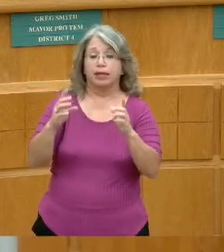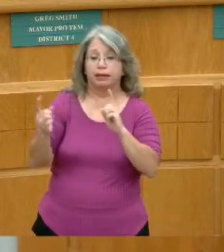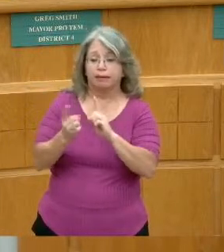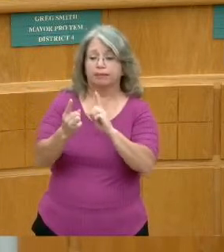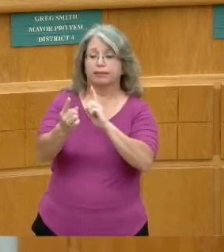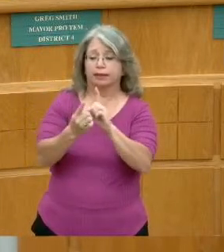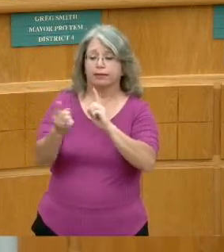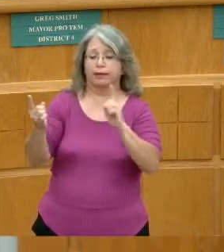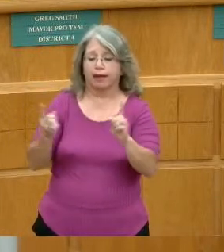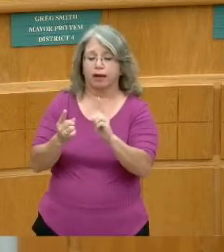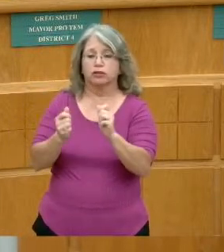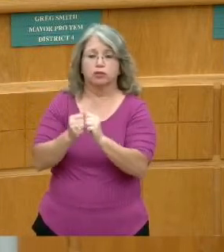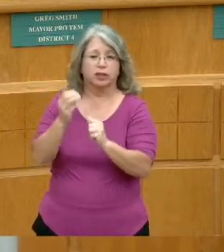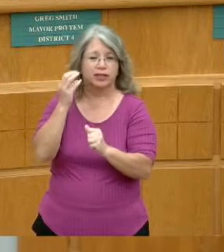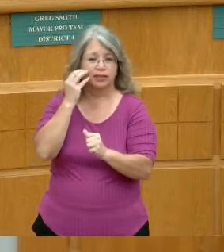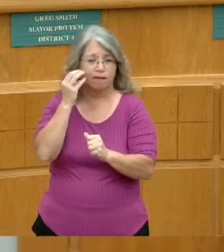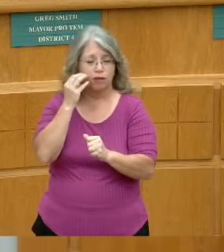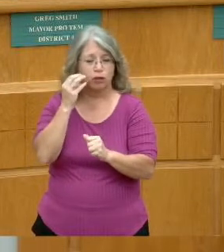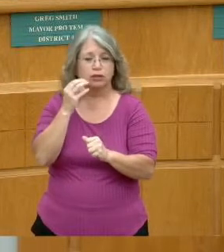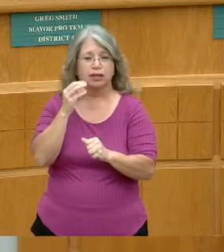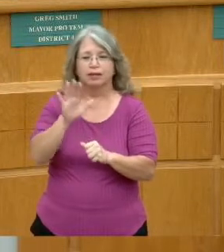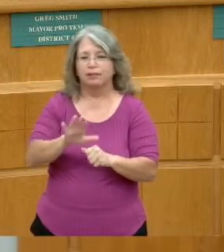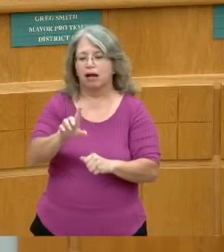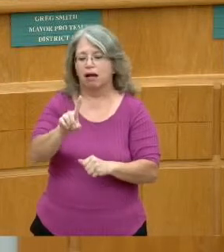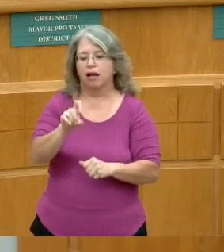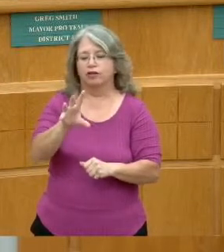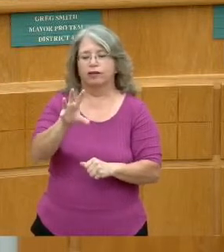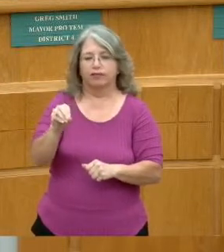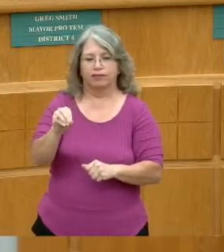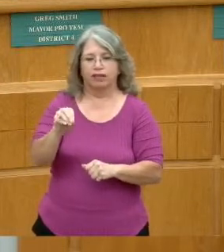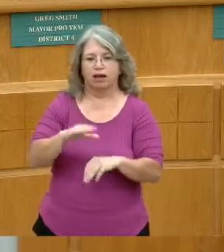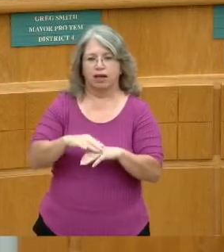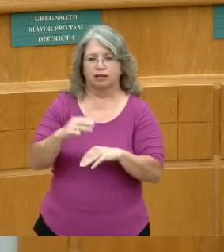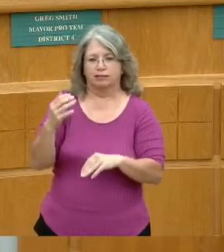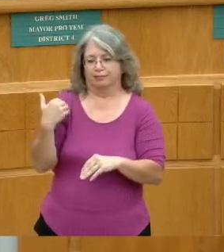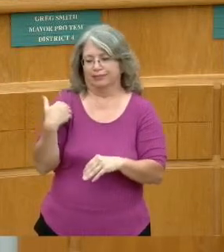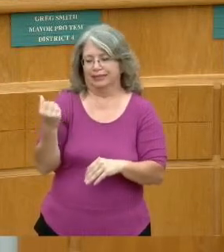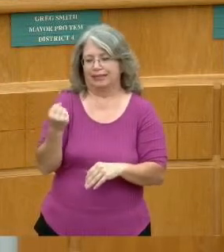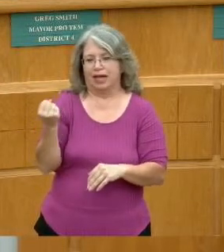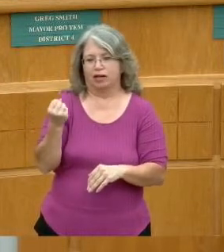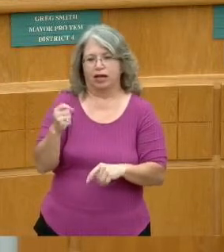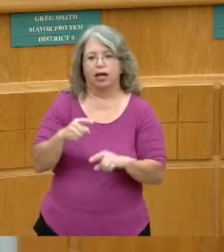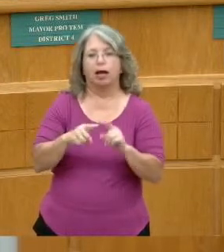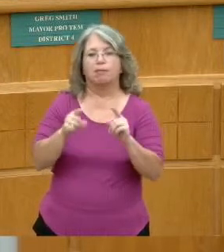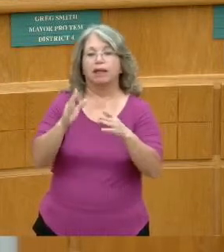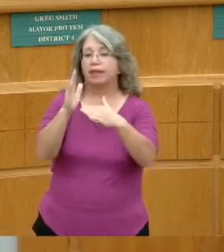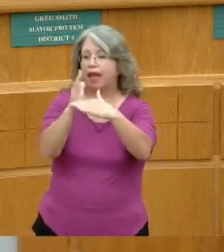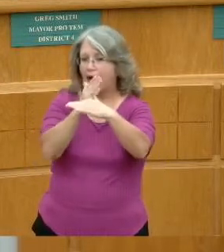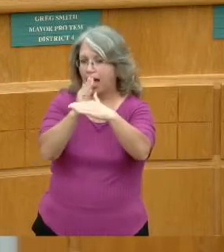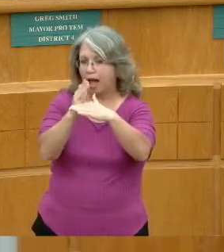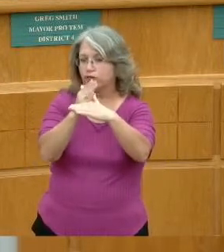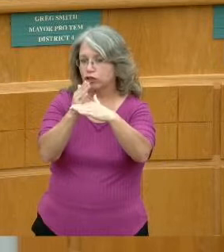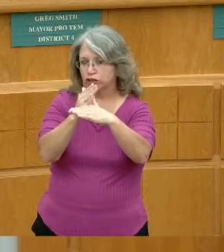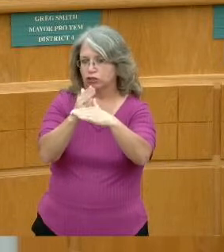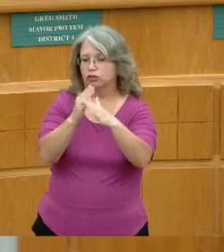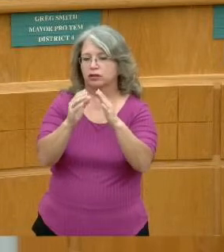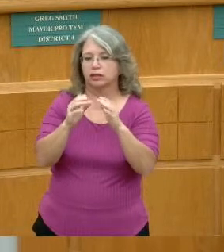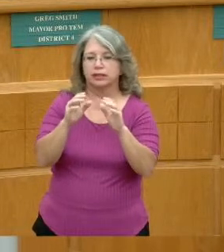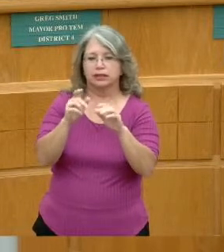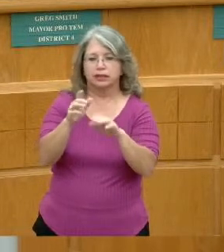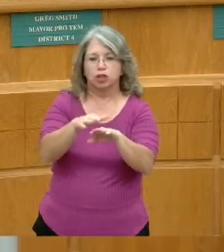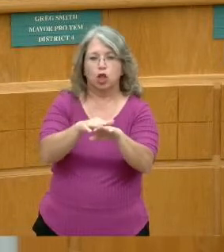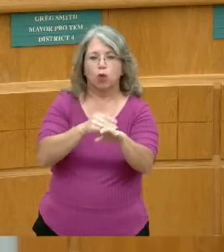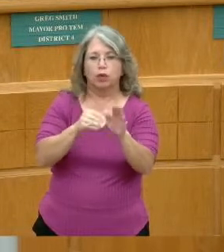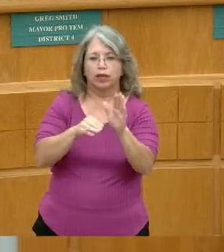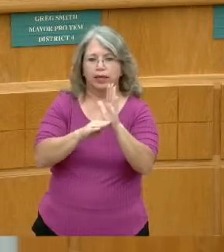about 150 on the Saturday of Memorial Day weekend, but the average is slowly increasing. Now, what